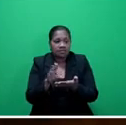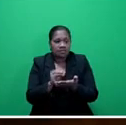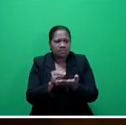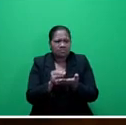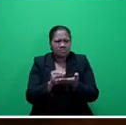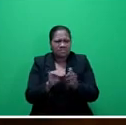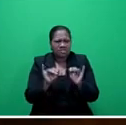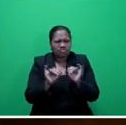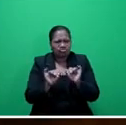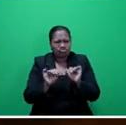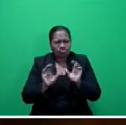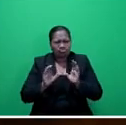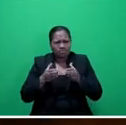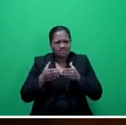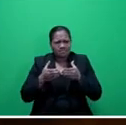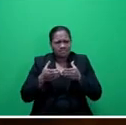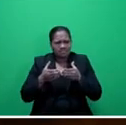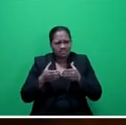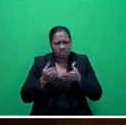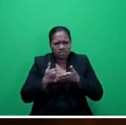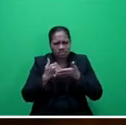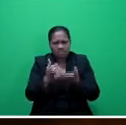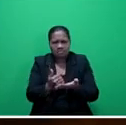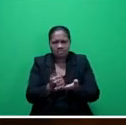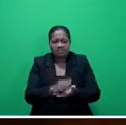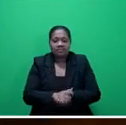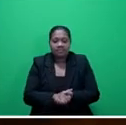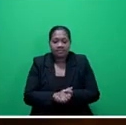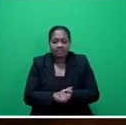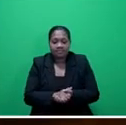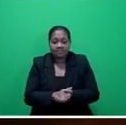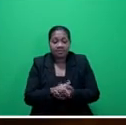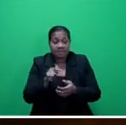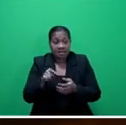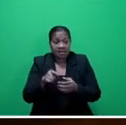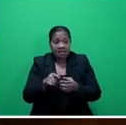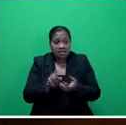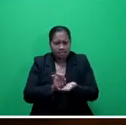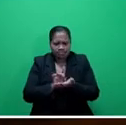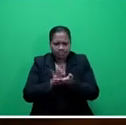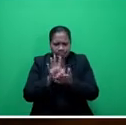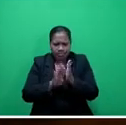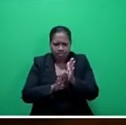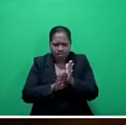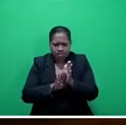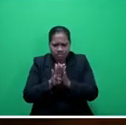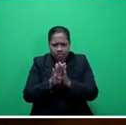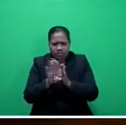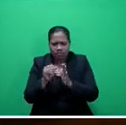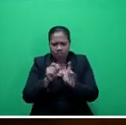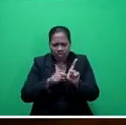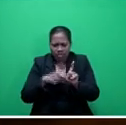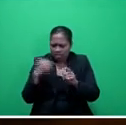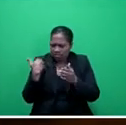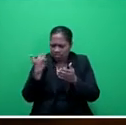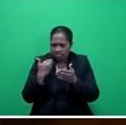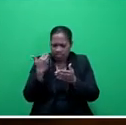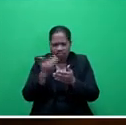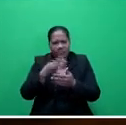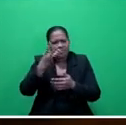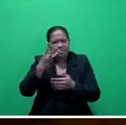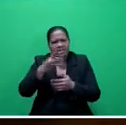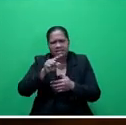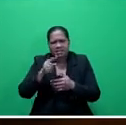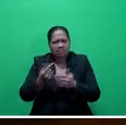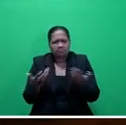sectors. Further to this, the insurance termination improved over the years with a total of